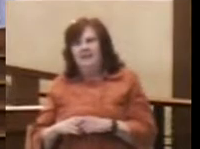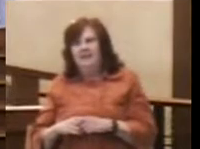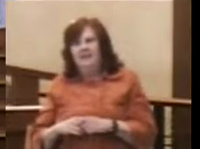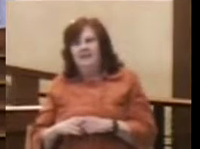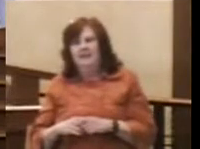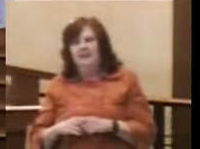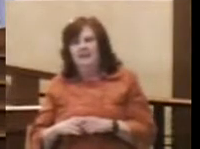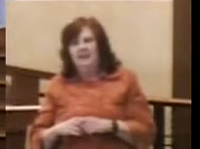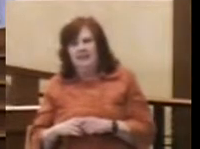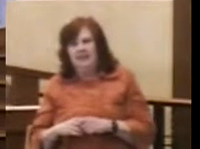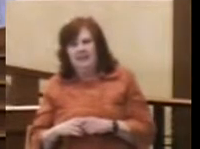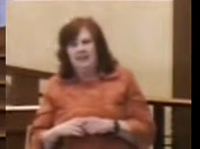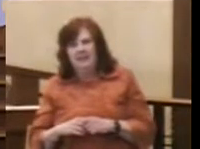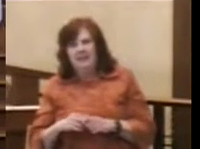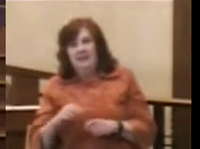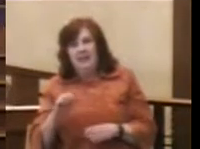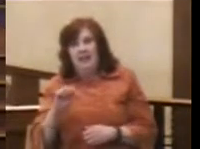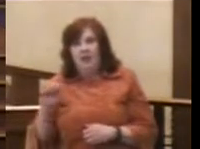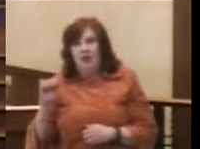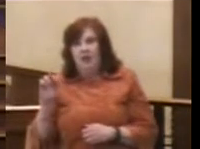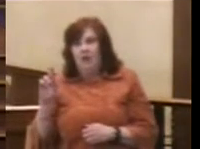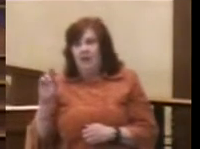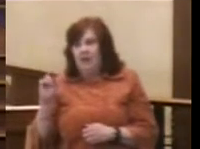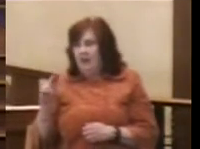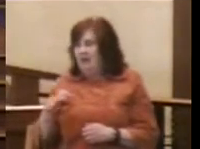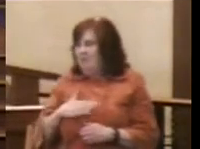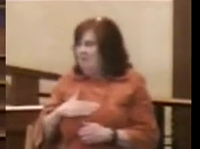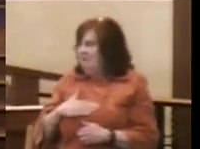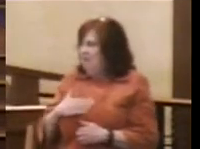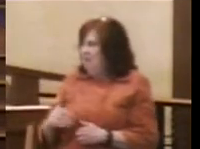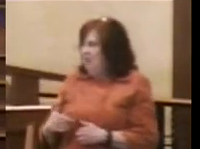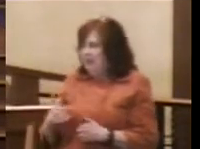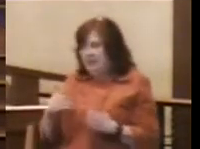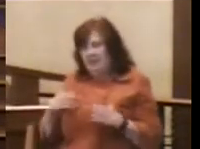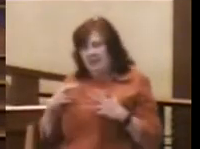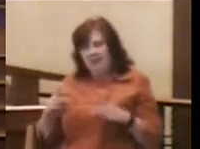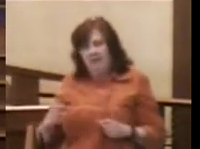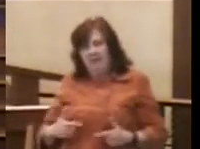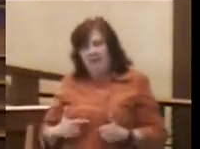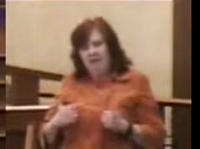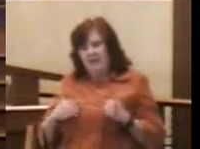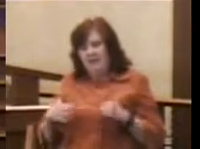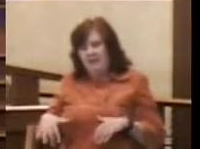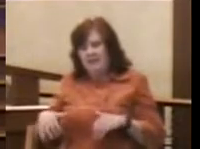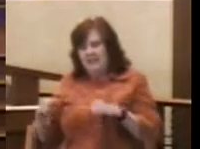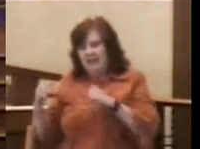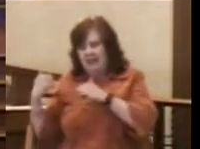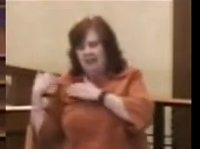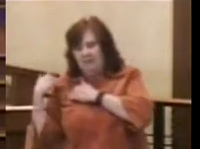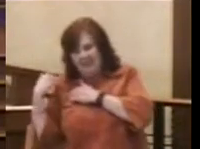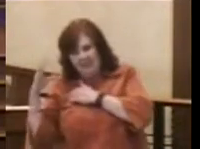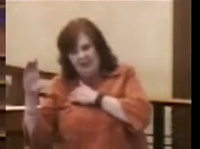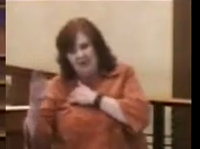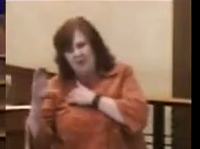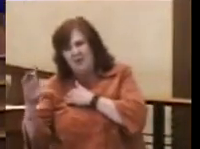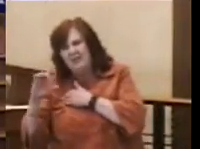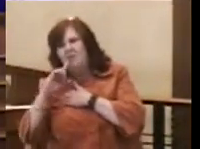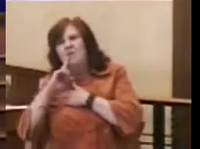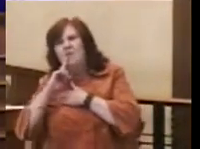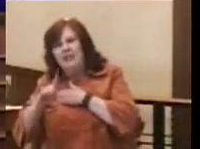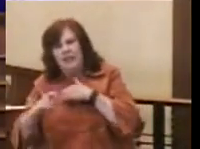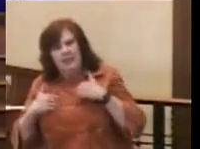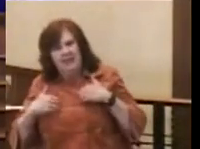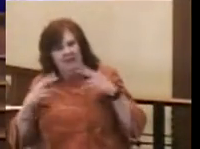Aaron was willing to put his life on the line, to take up his cross, literally give his life